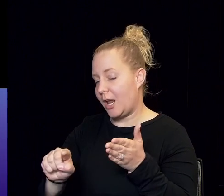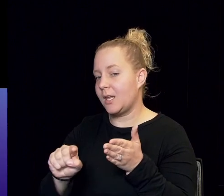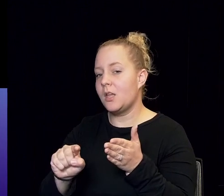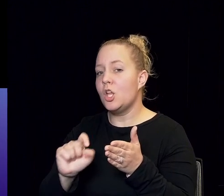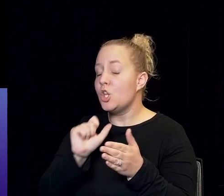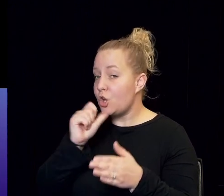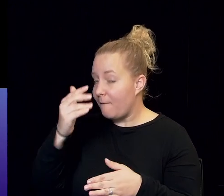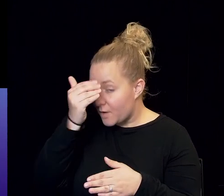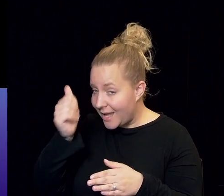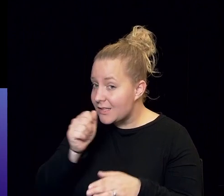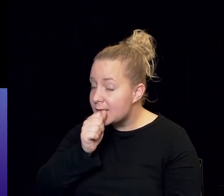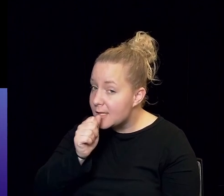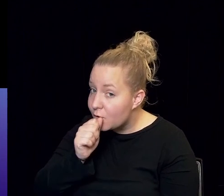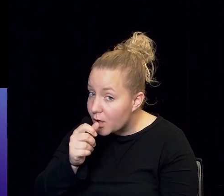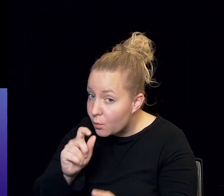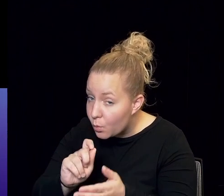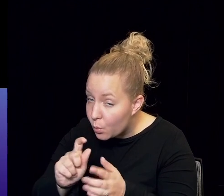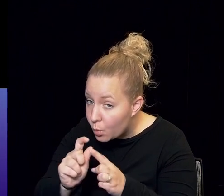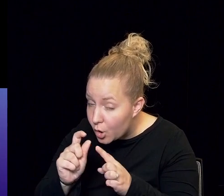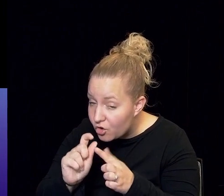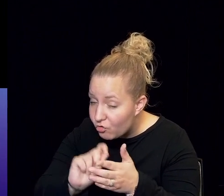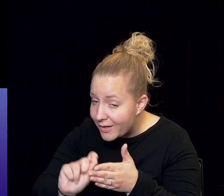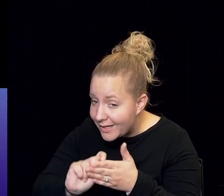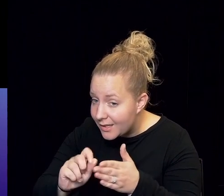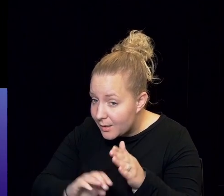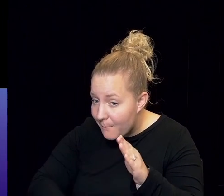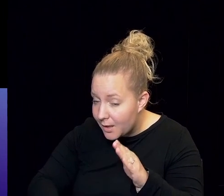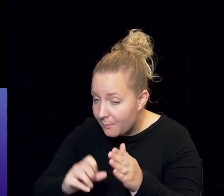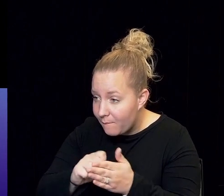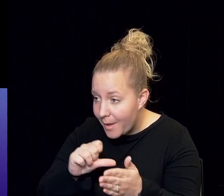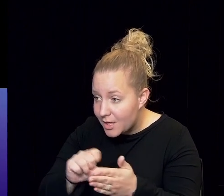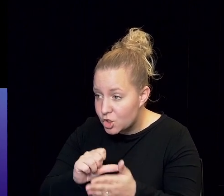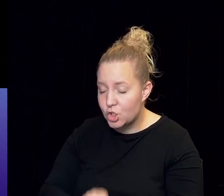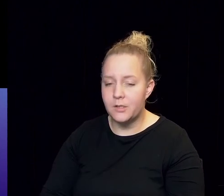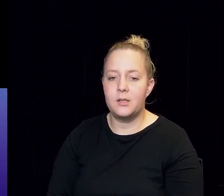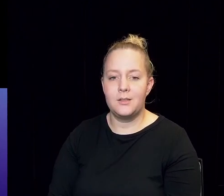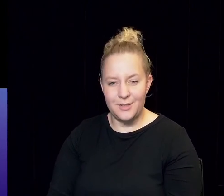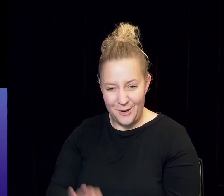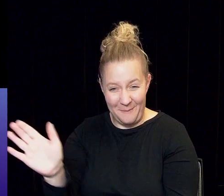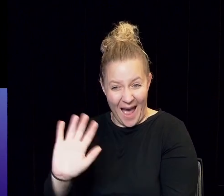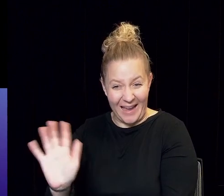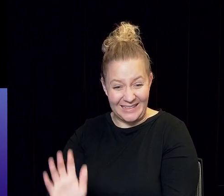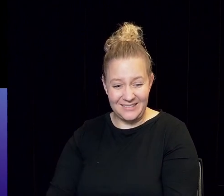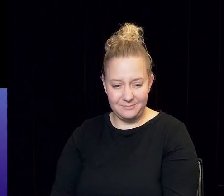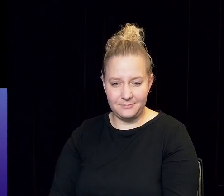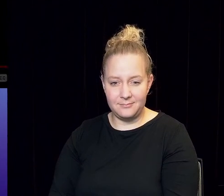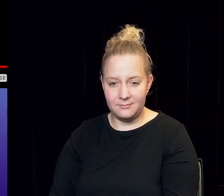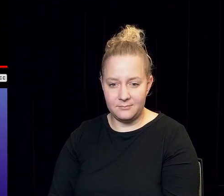secret word written at the bottom of this page. Bye, guys.